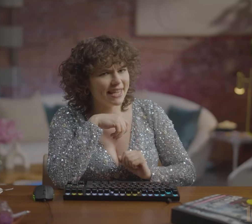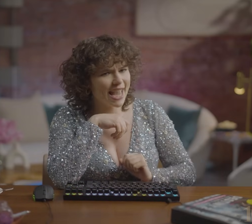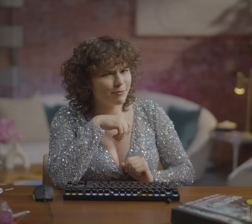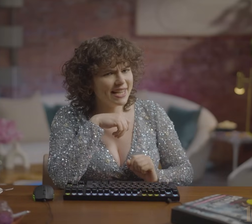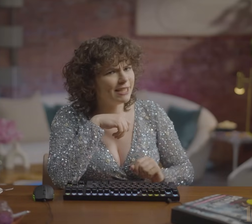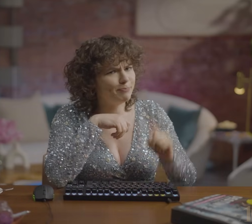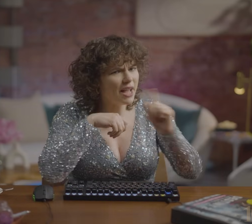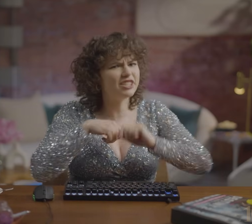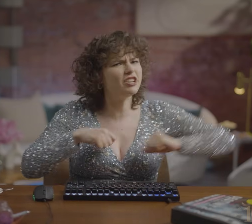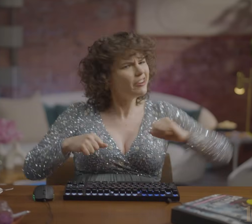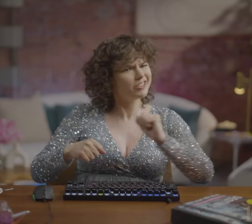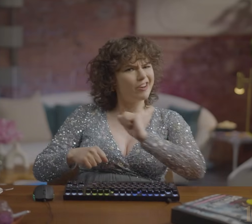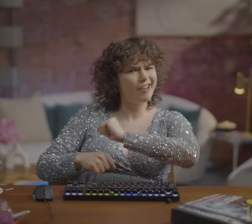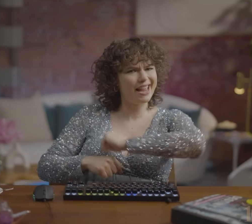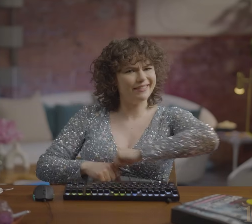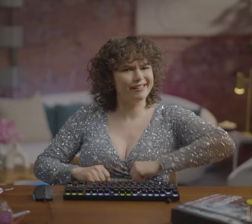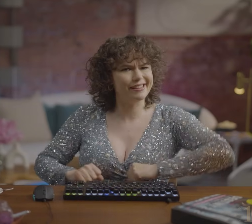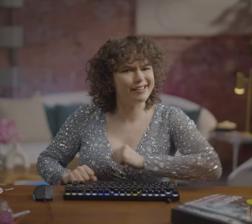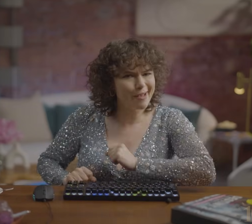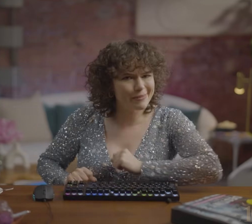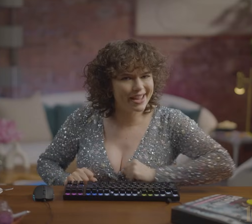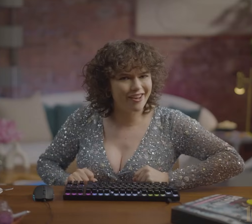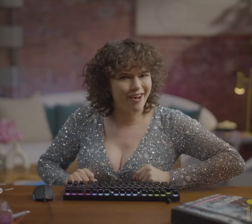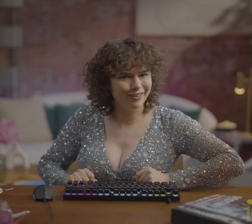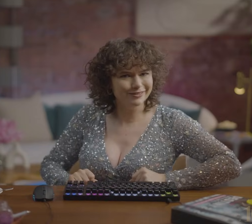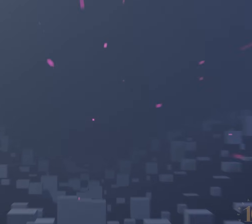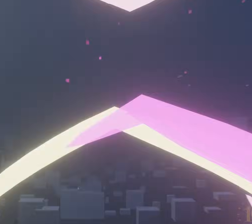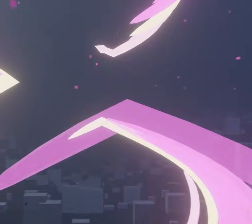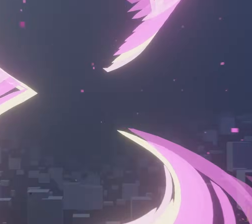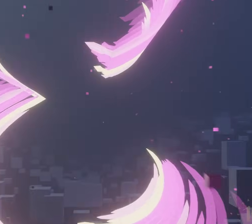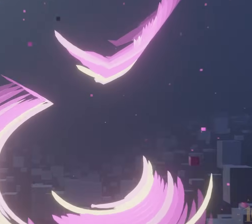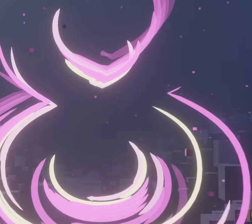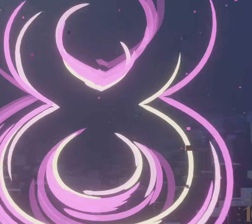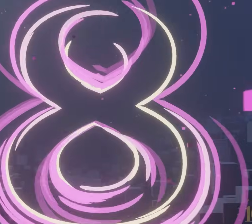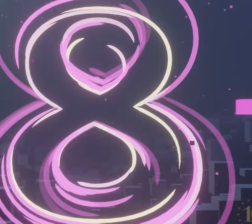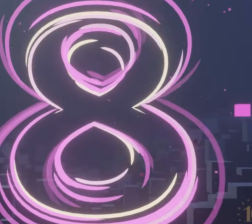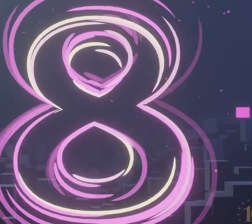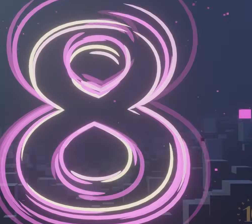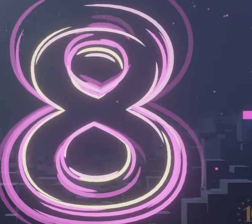steed when the game released, but gosh darn it, it got back on.